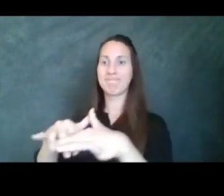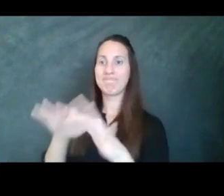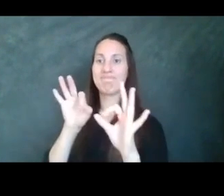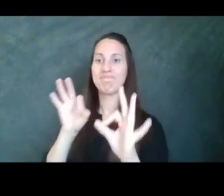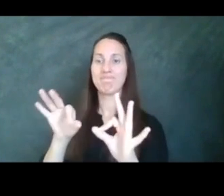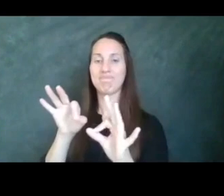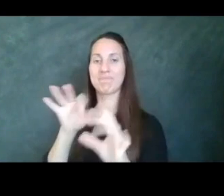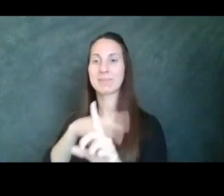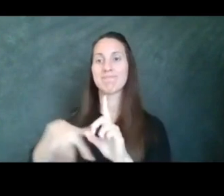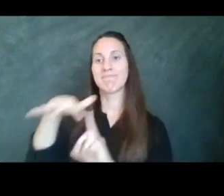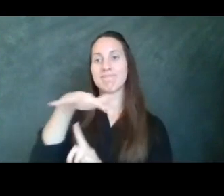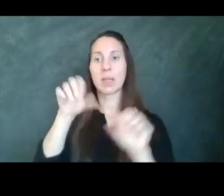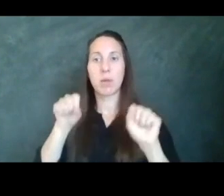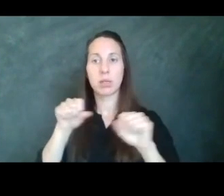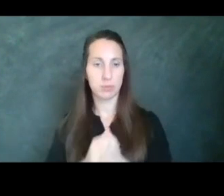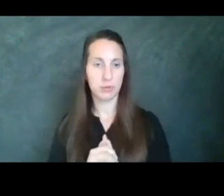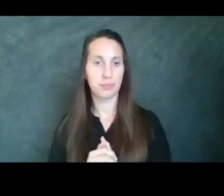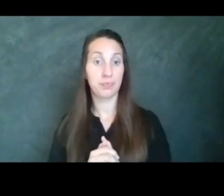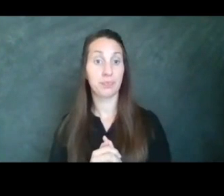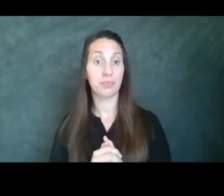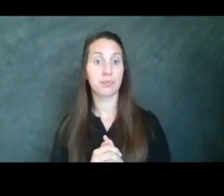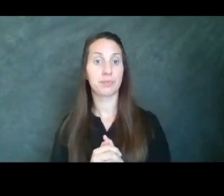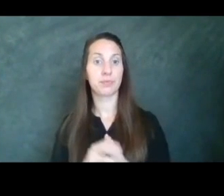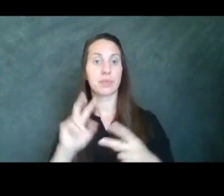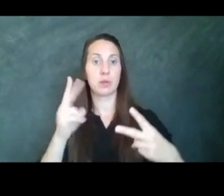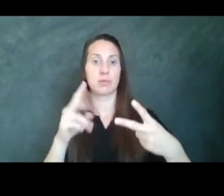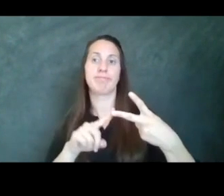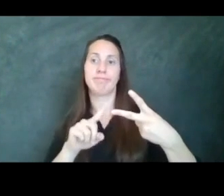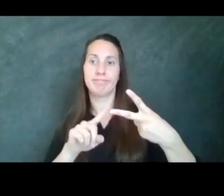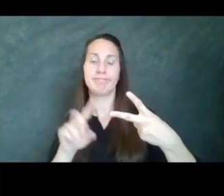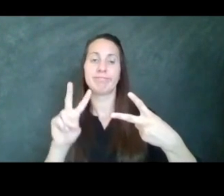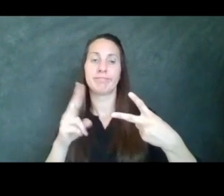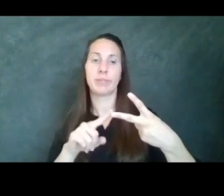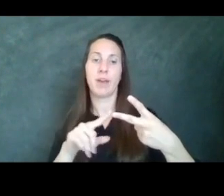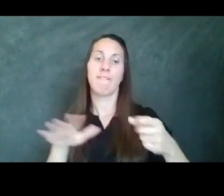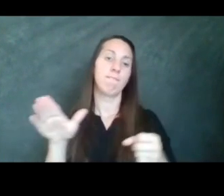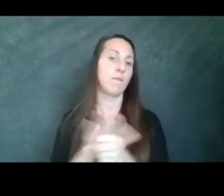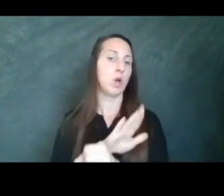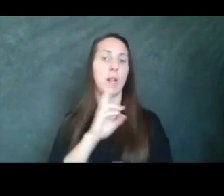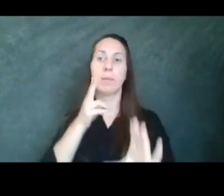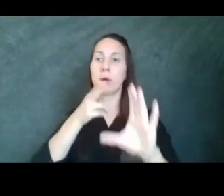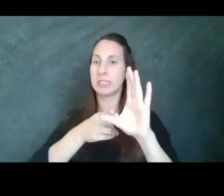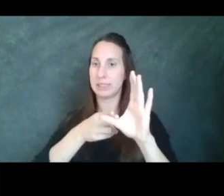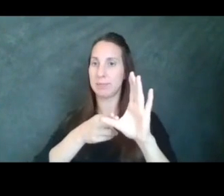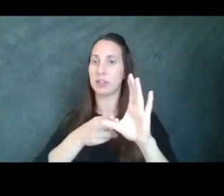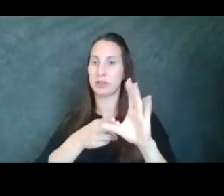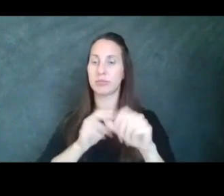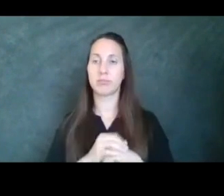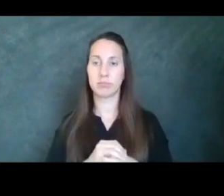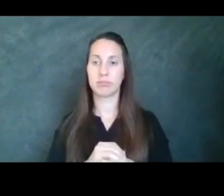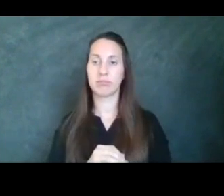Full participation is the second goal. Nothing about us without us.